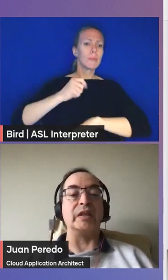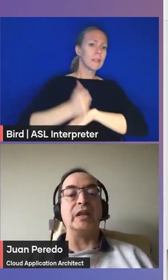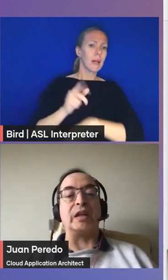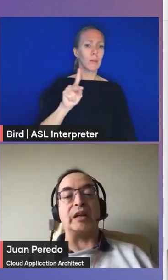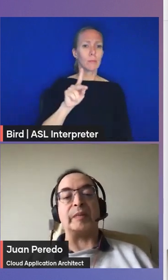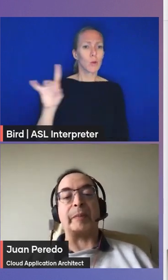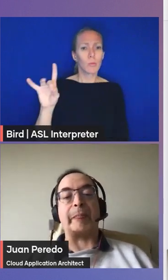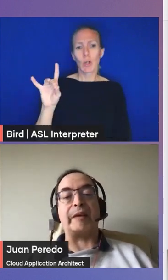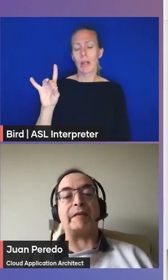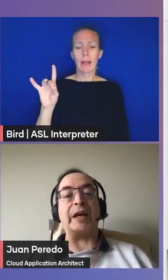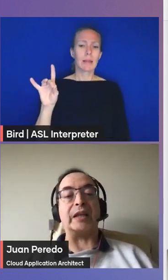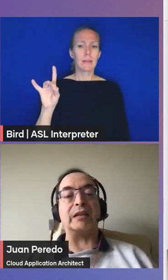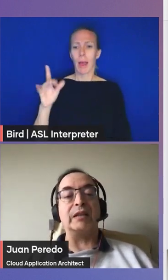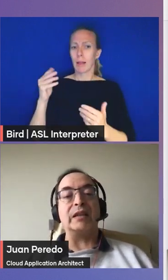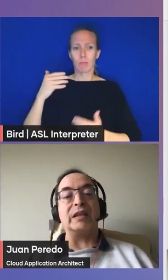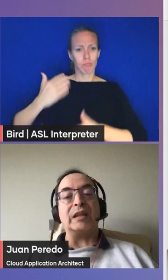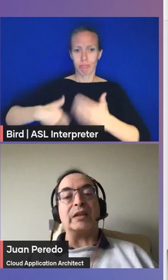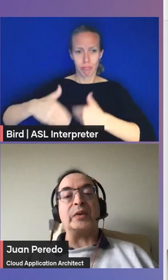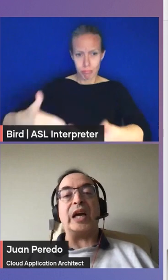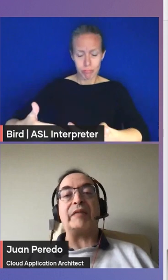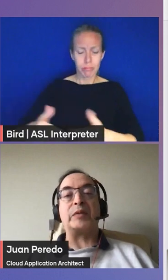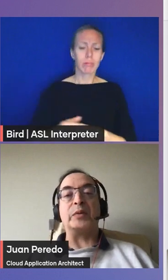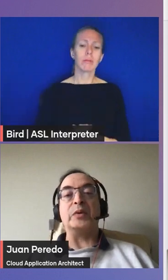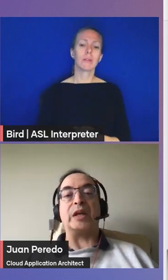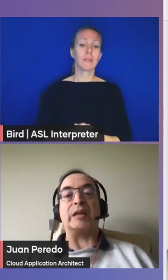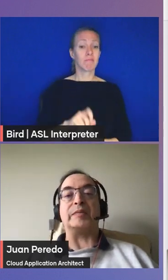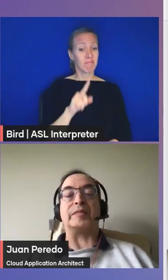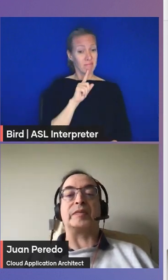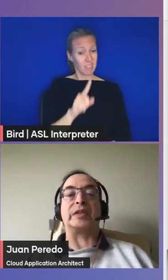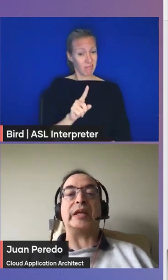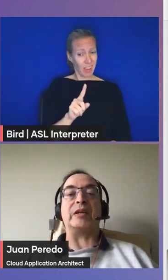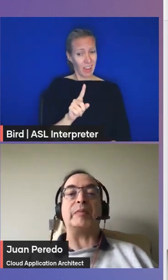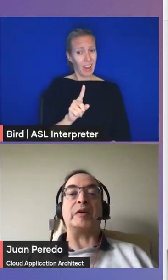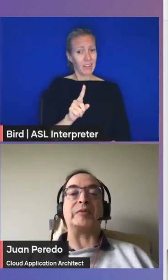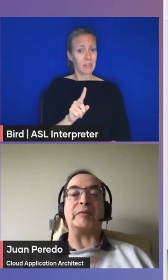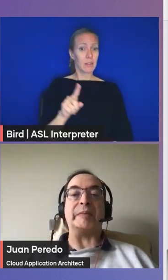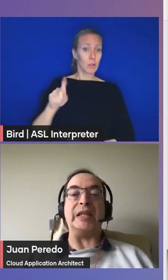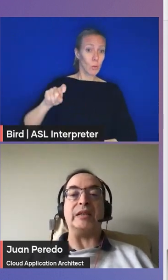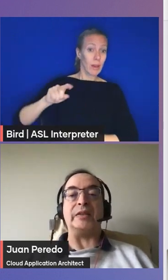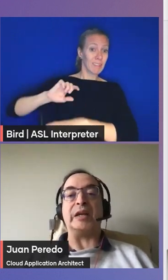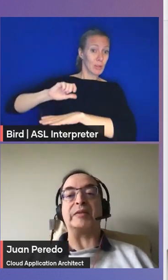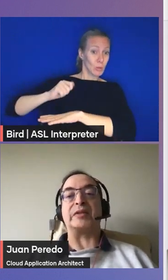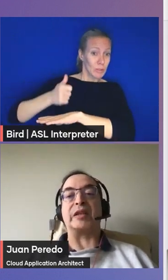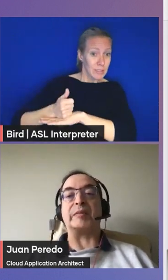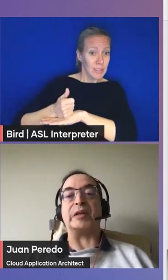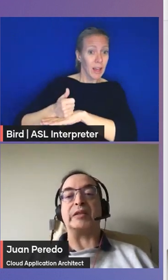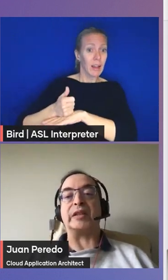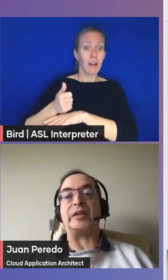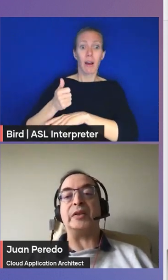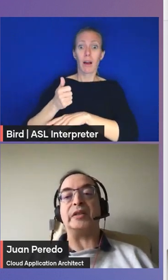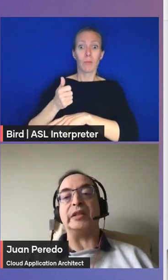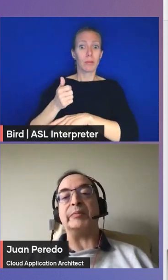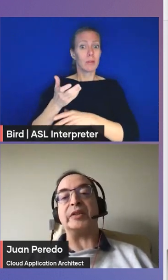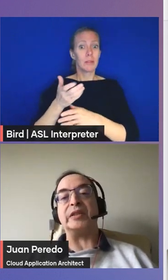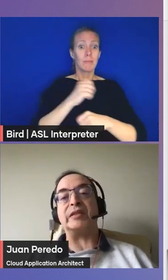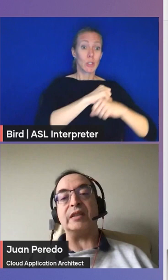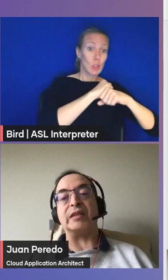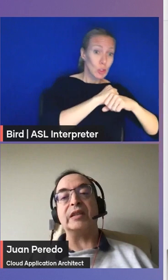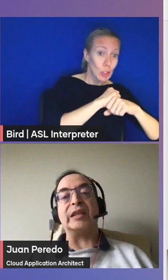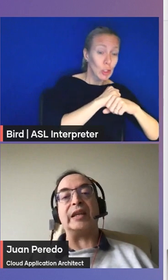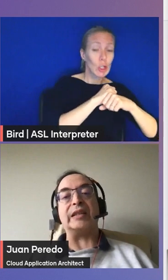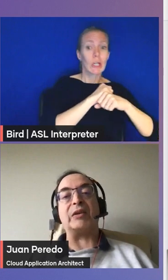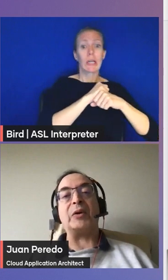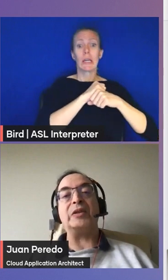right? In fact, you have to set up observability, you have to set up security and